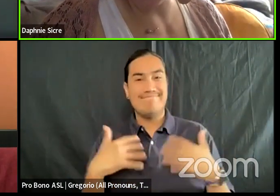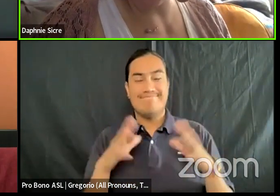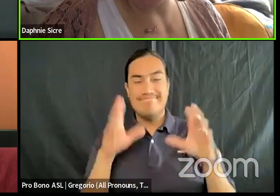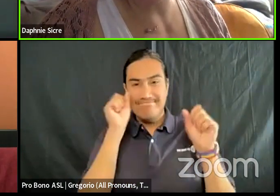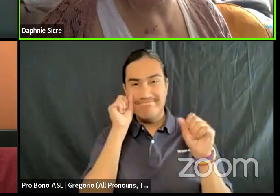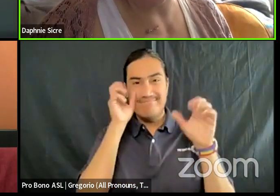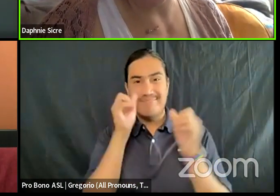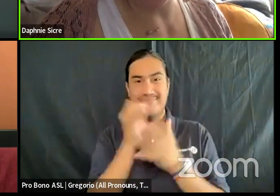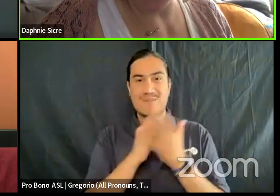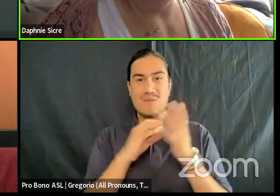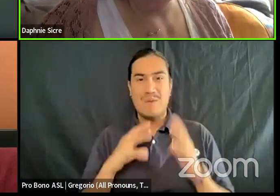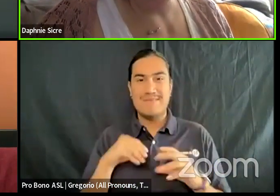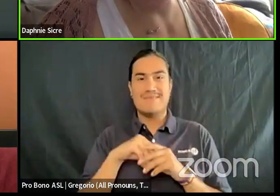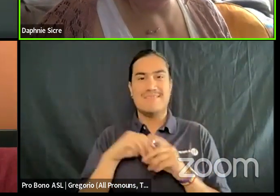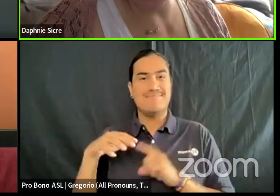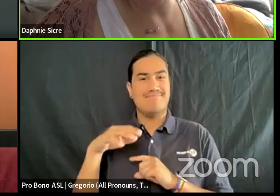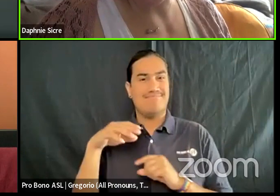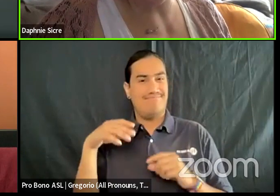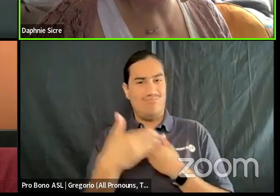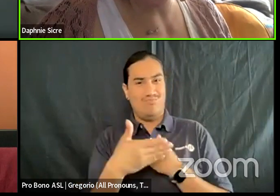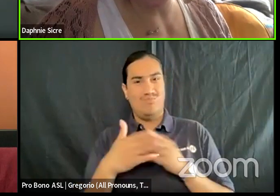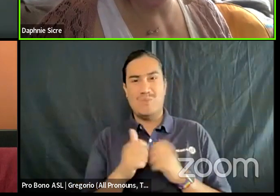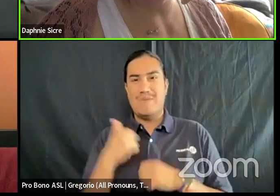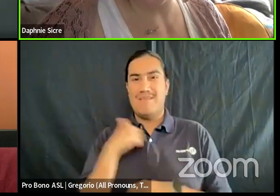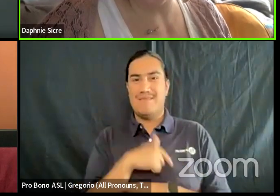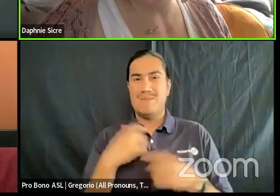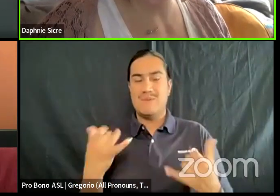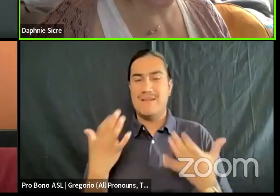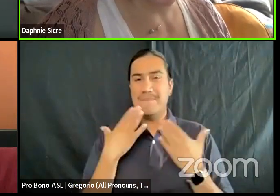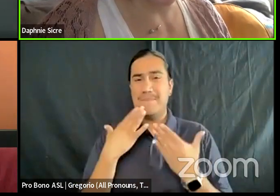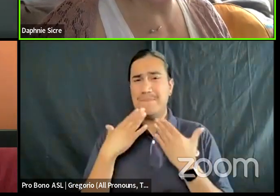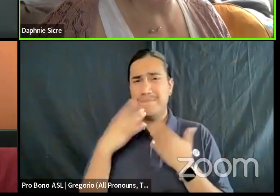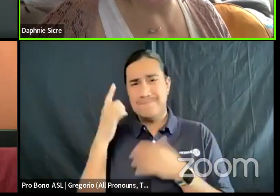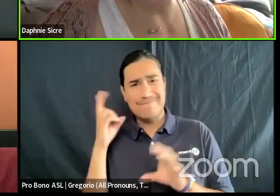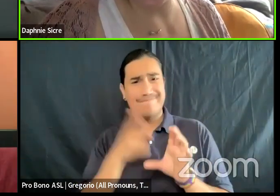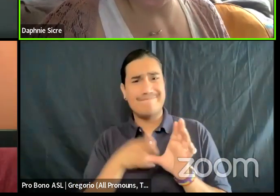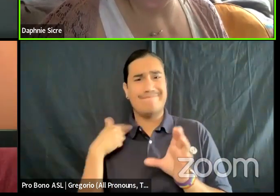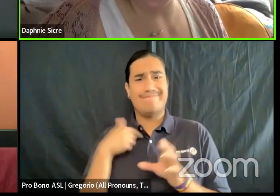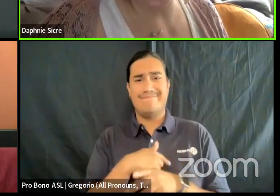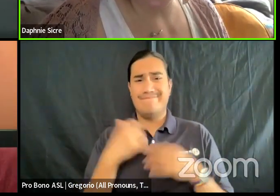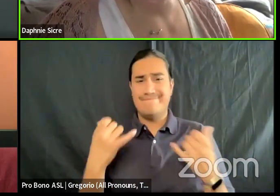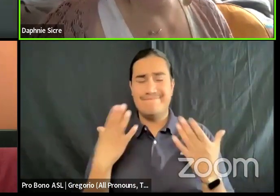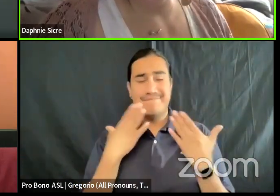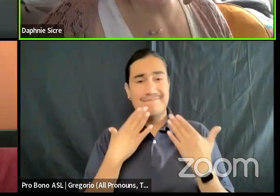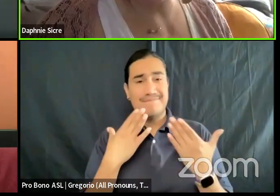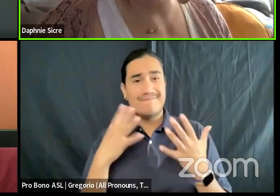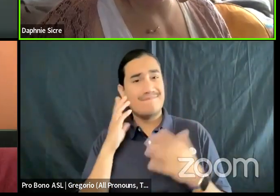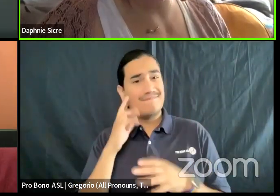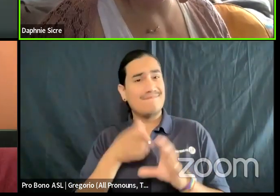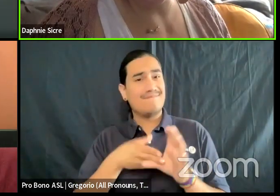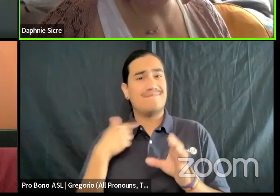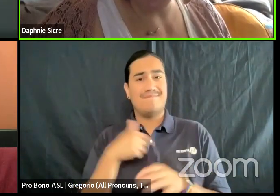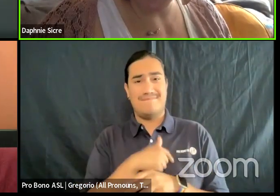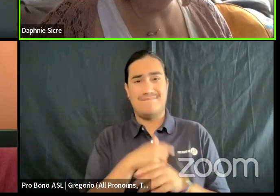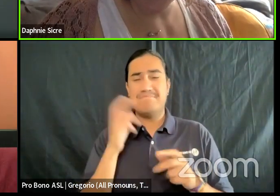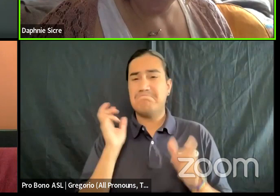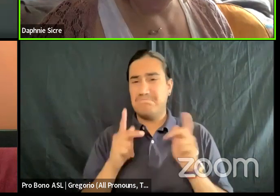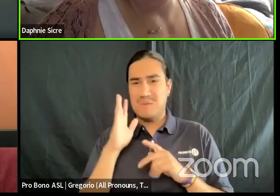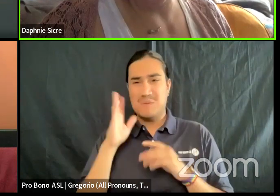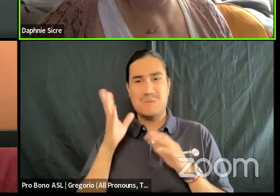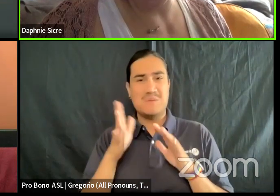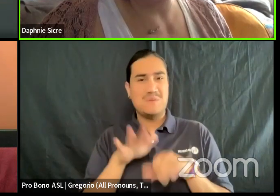in the space with us today. Thank you so much for being here with us. Thank you so much for joining us. Folks are slowly joining